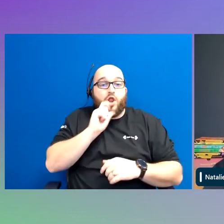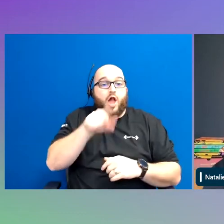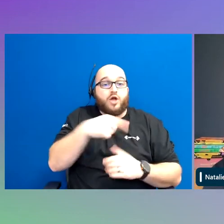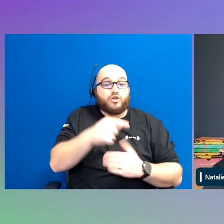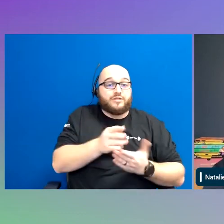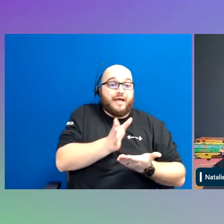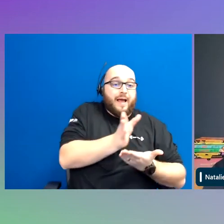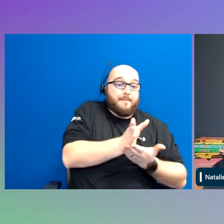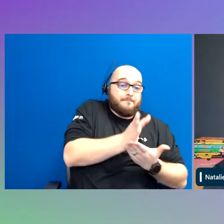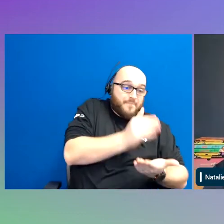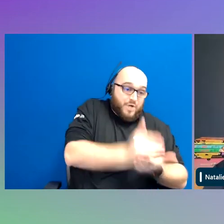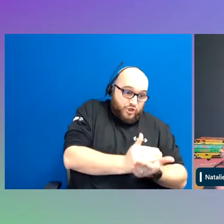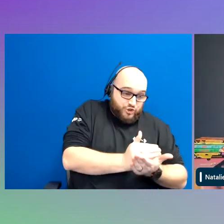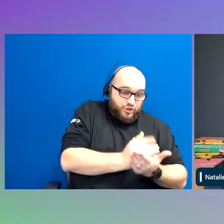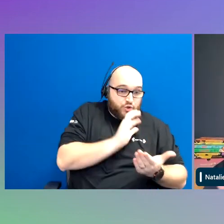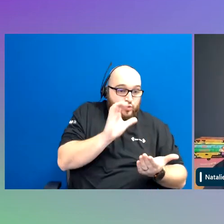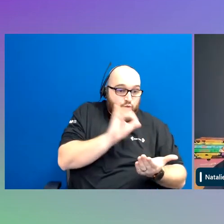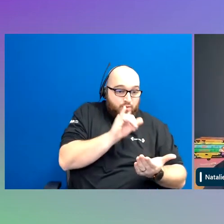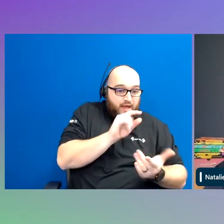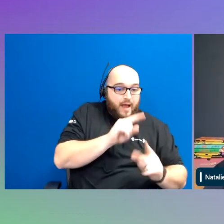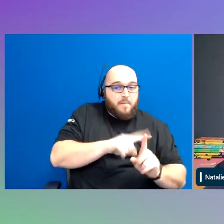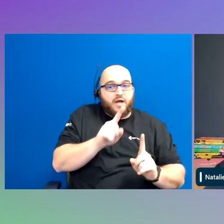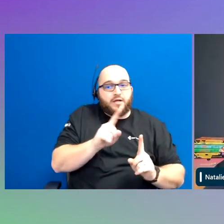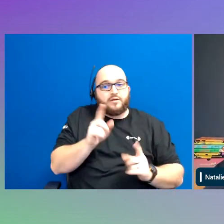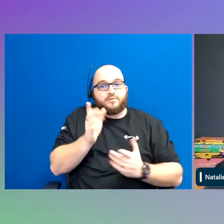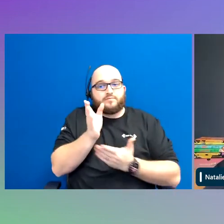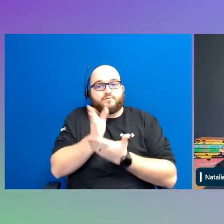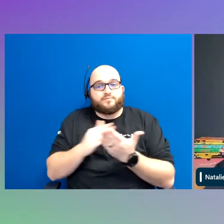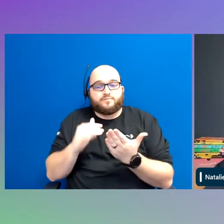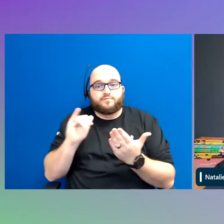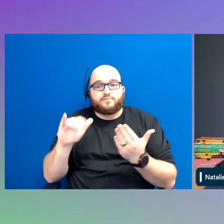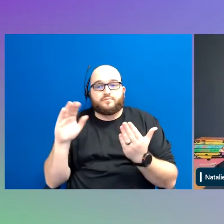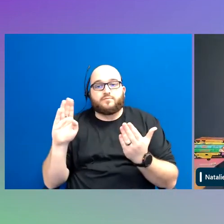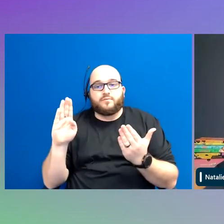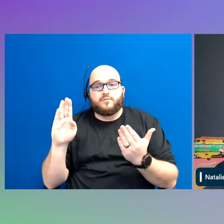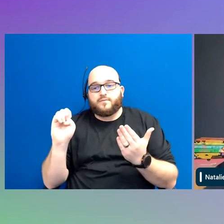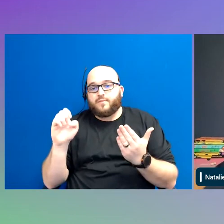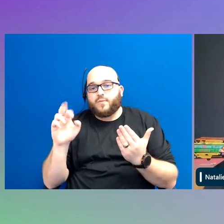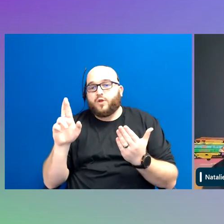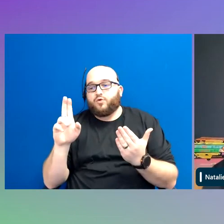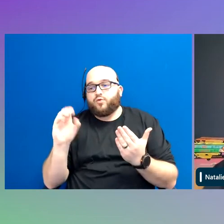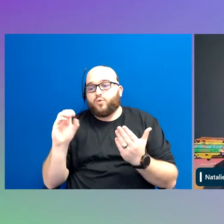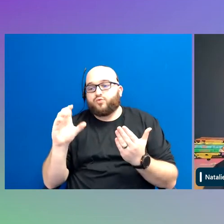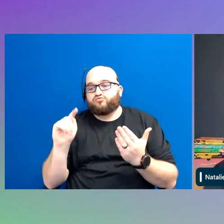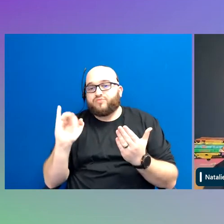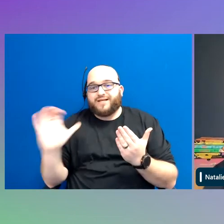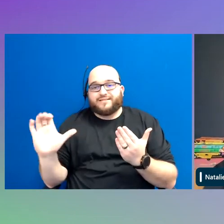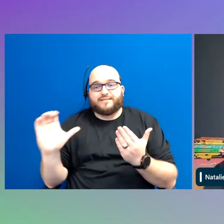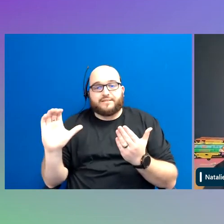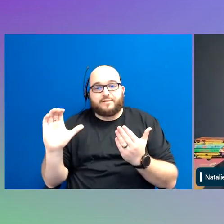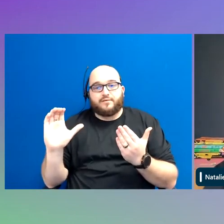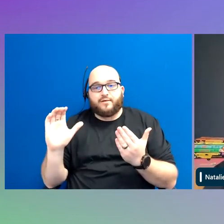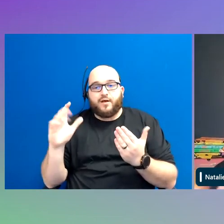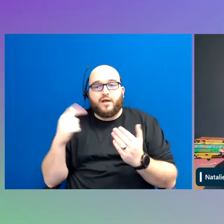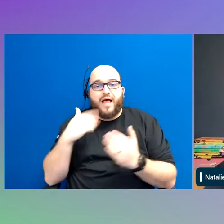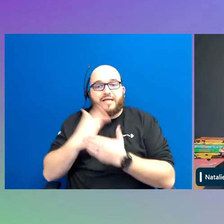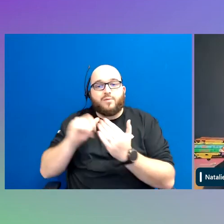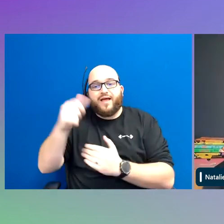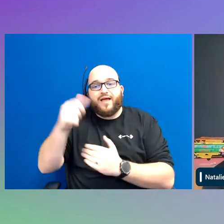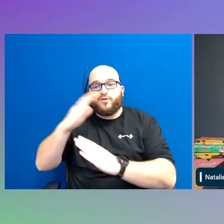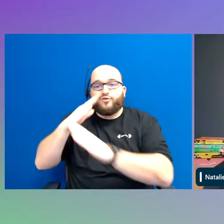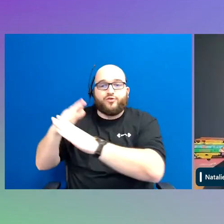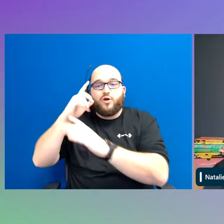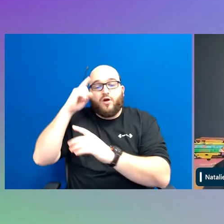that, but also potential I don't know how to say this, bureaucratic? I think that's it. Bureaucratic obstacles to offering